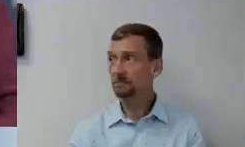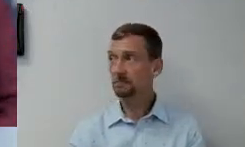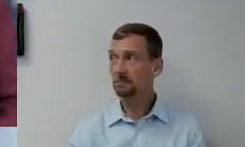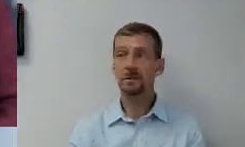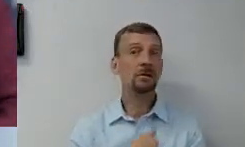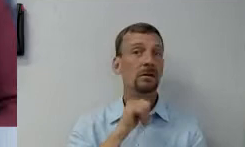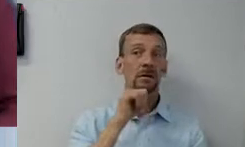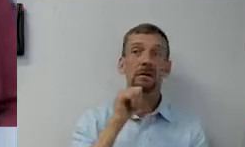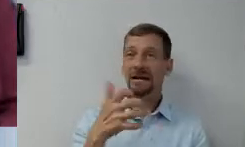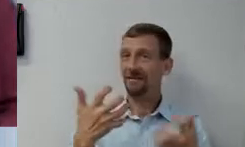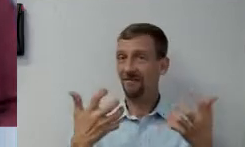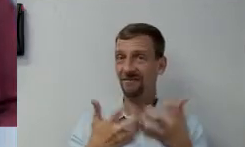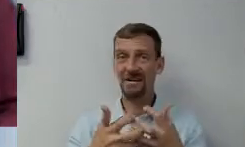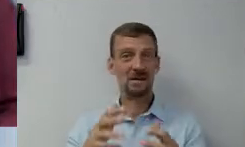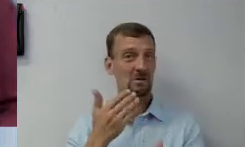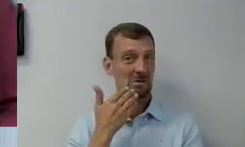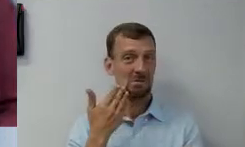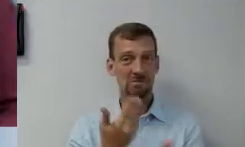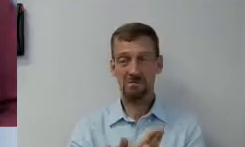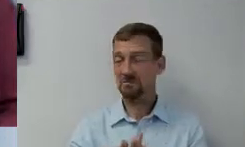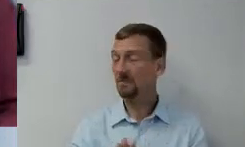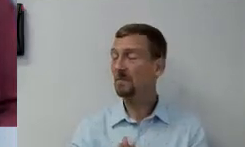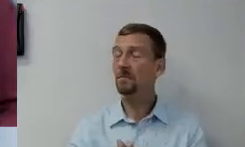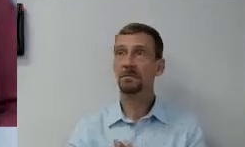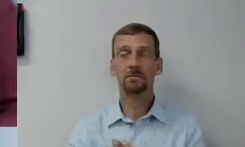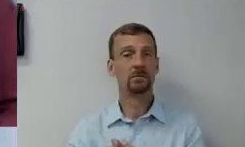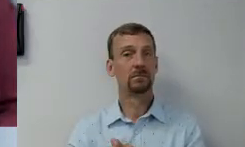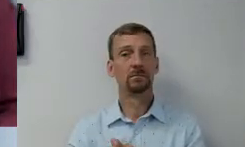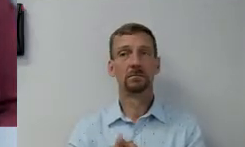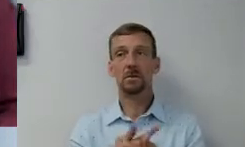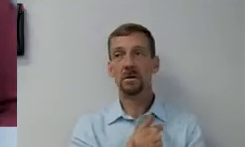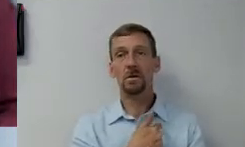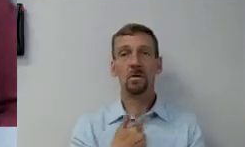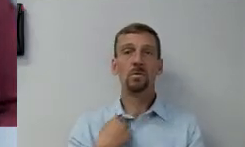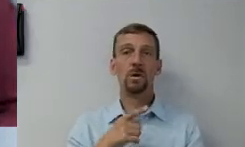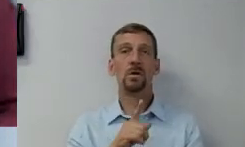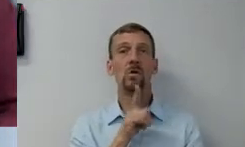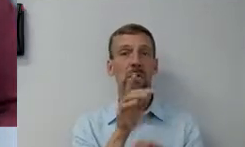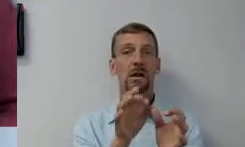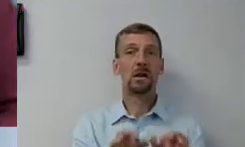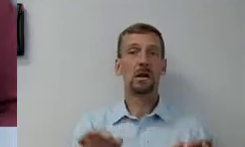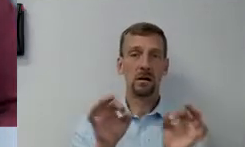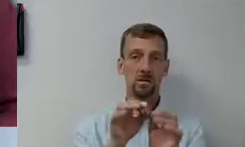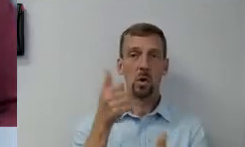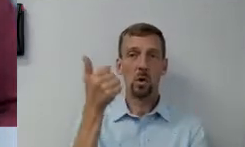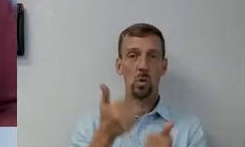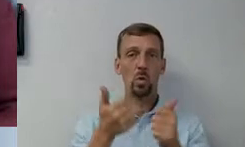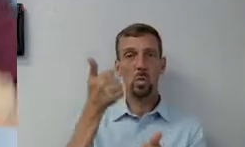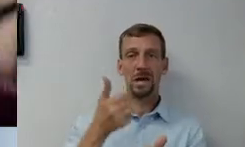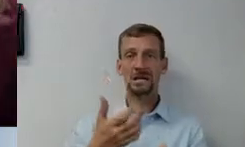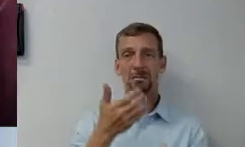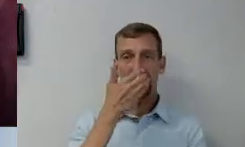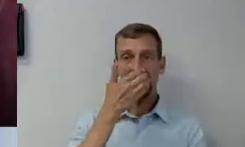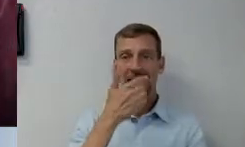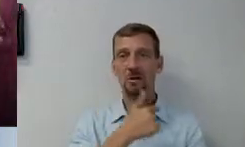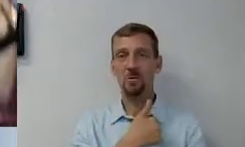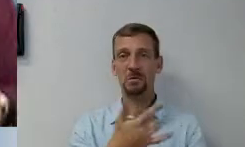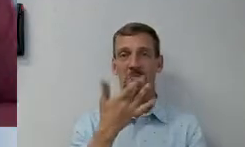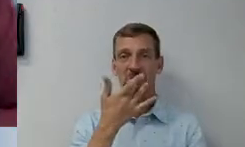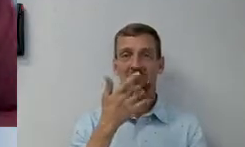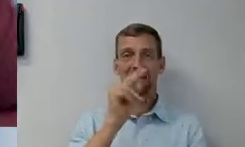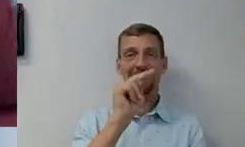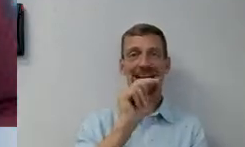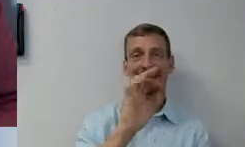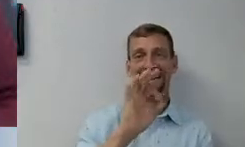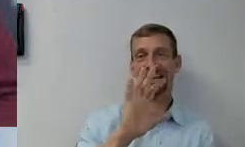do not fit well. So we're kind of particular when it comes to the N95 masks. And that's where we kind of made a